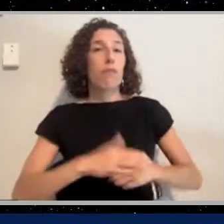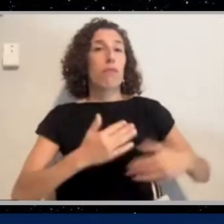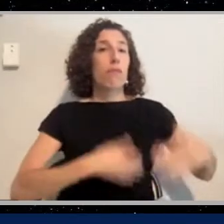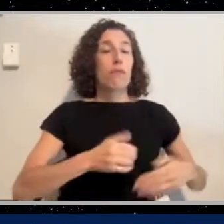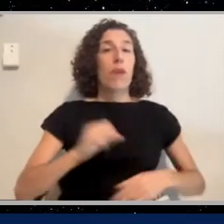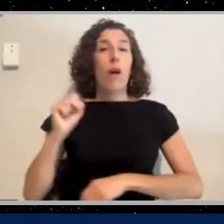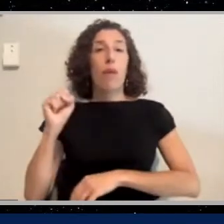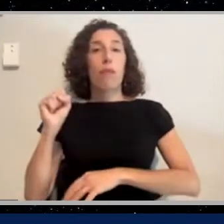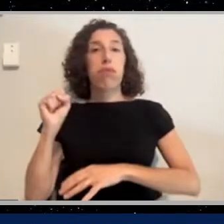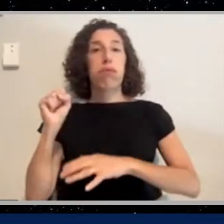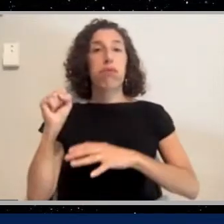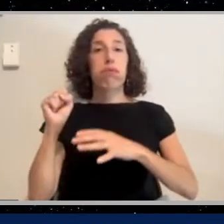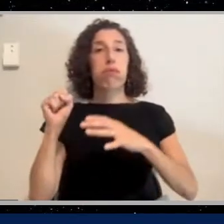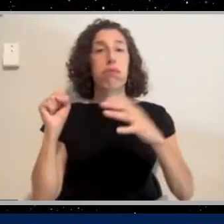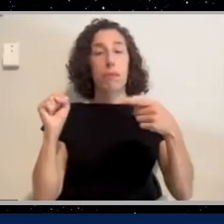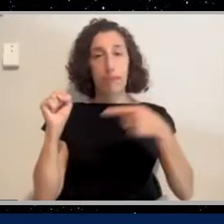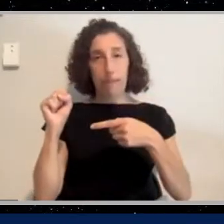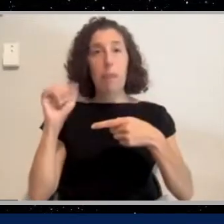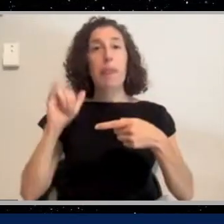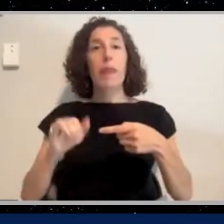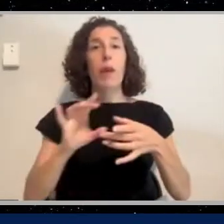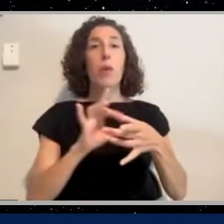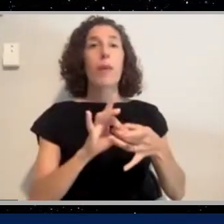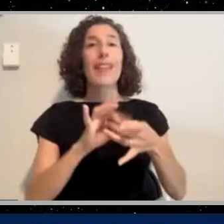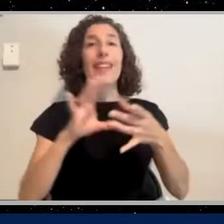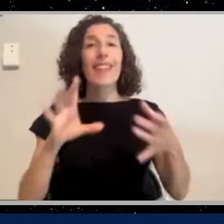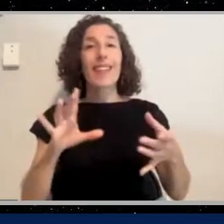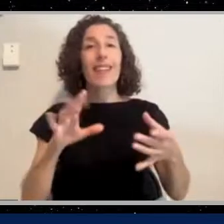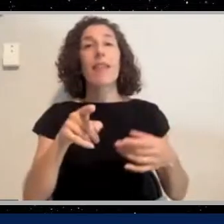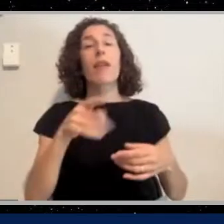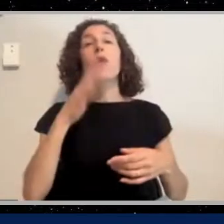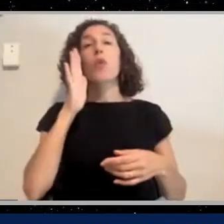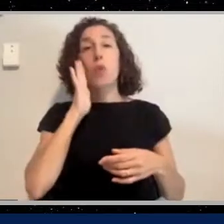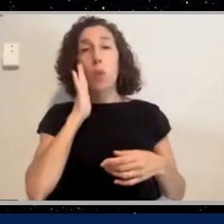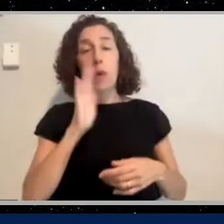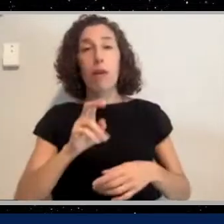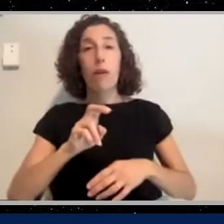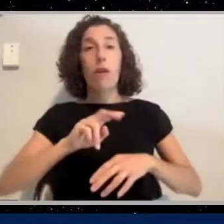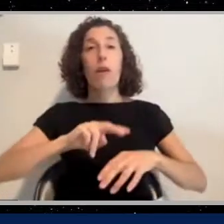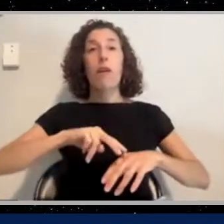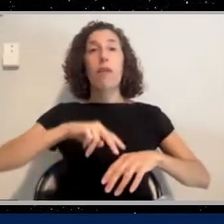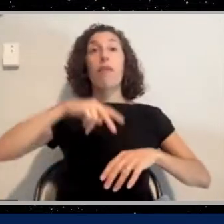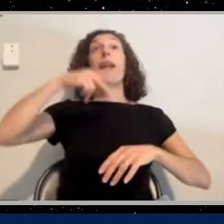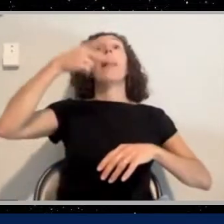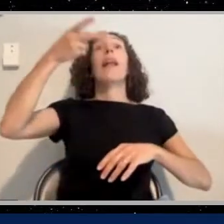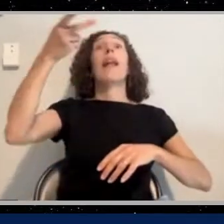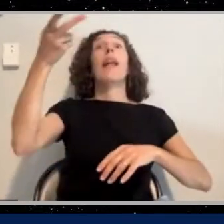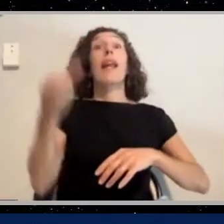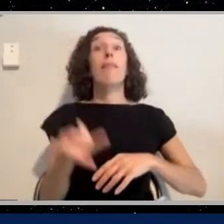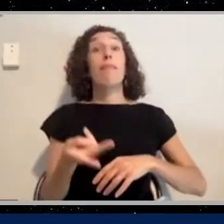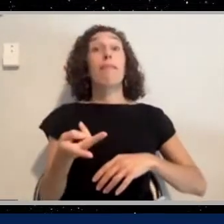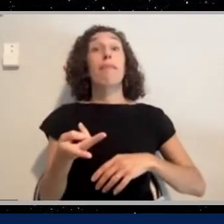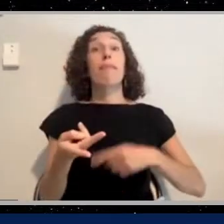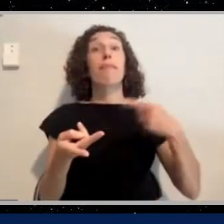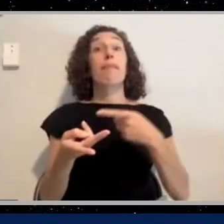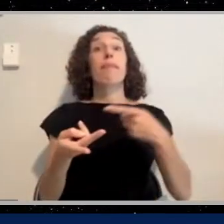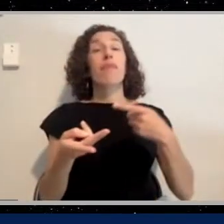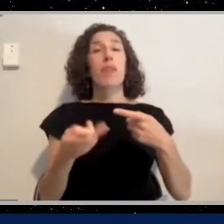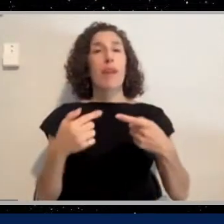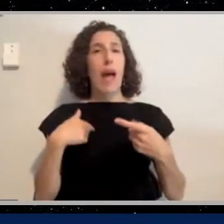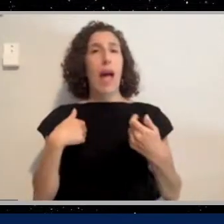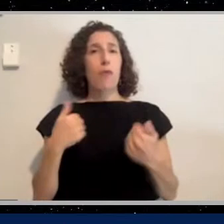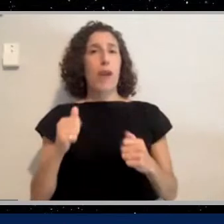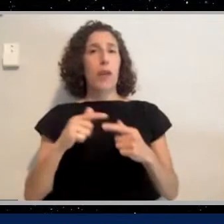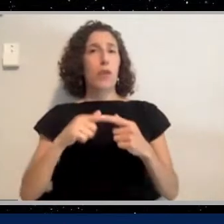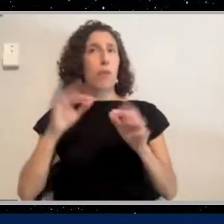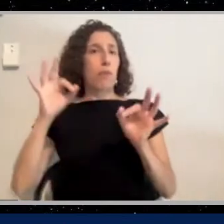for the second that pressure releases that you're going to be floating. So it was basically all aiming for that same spot on the floor so that I knew I had a cushion